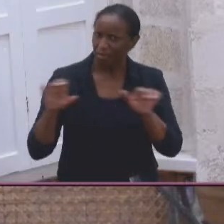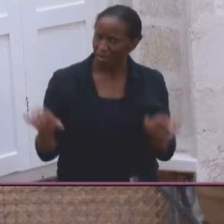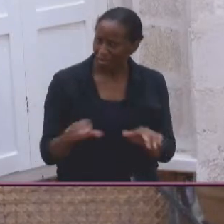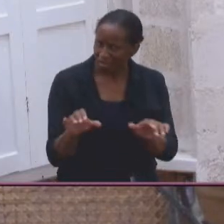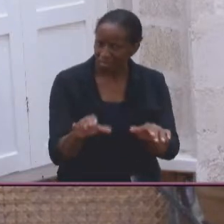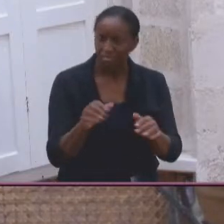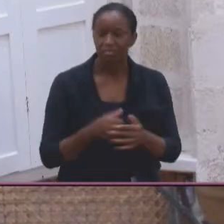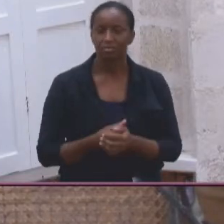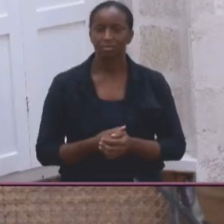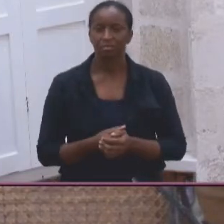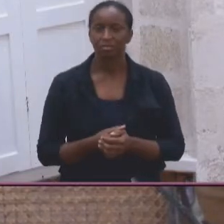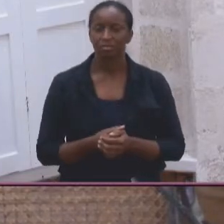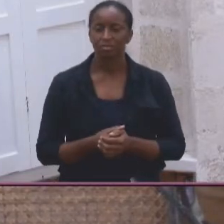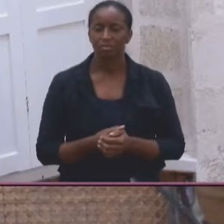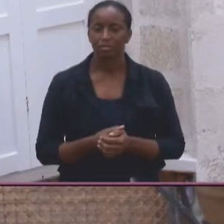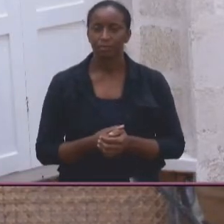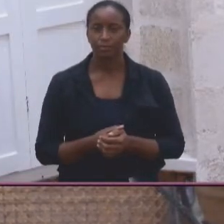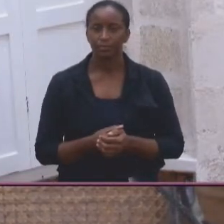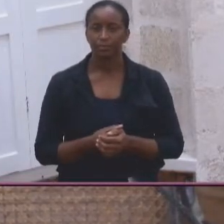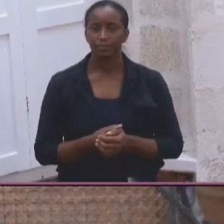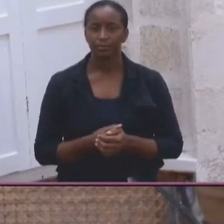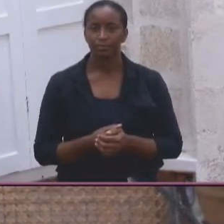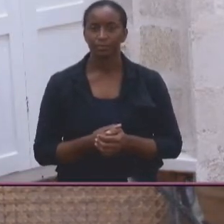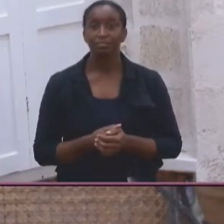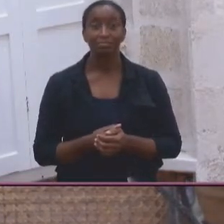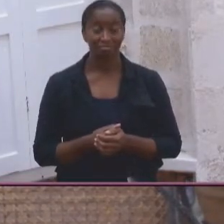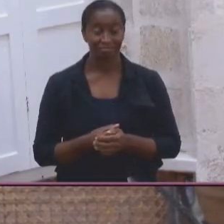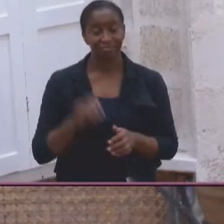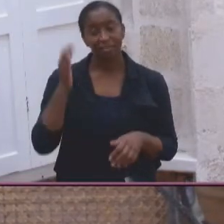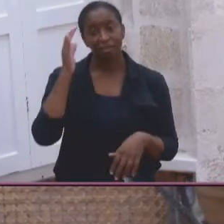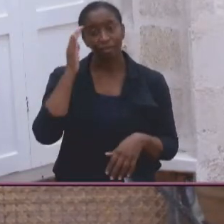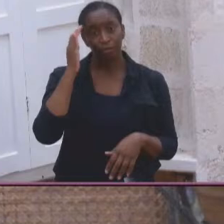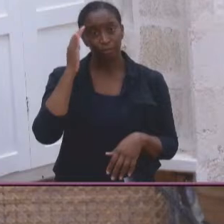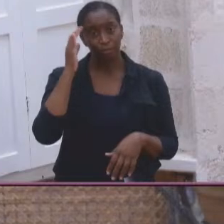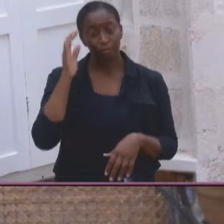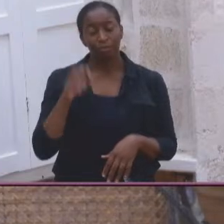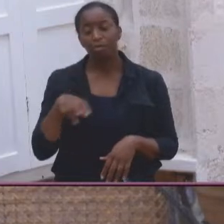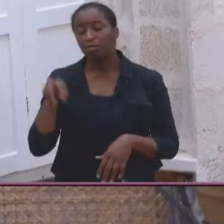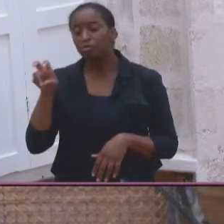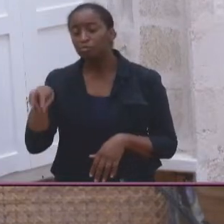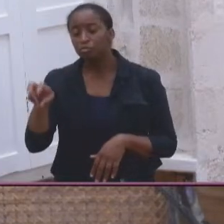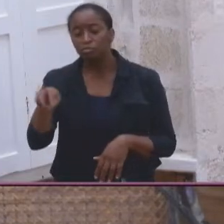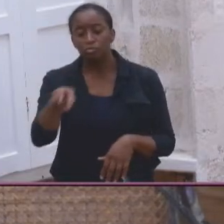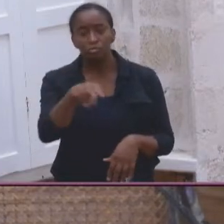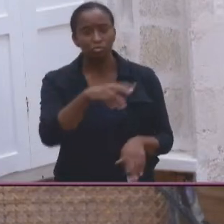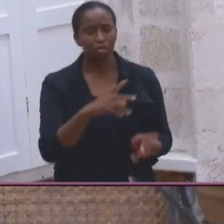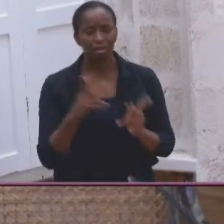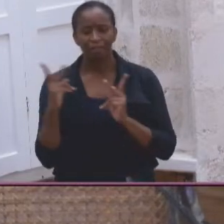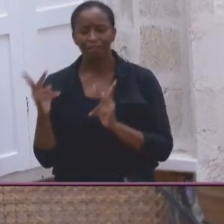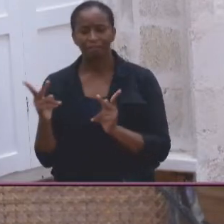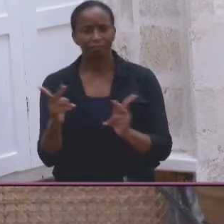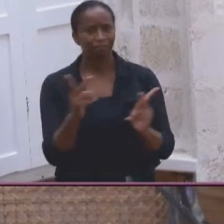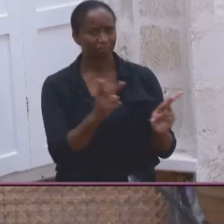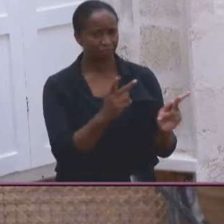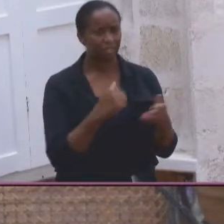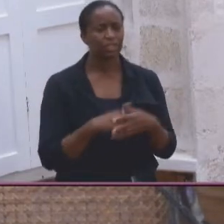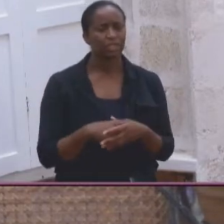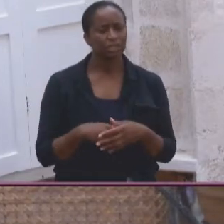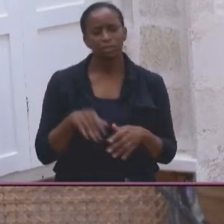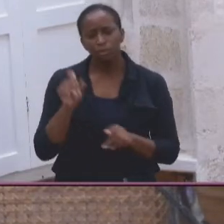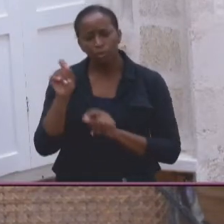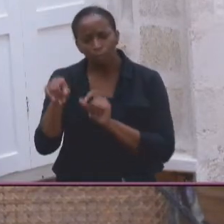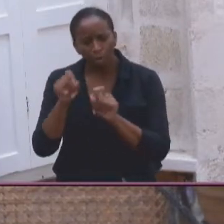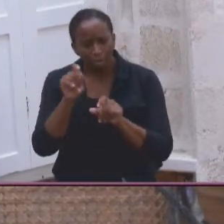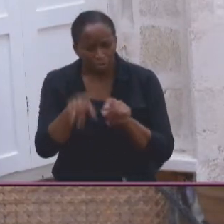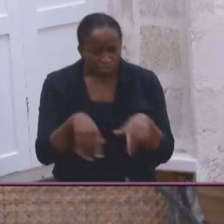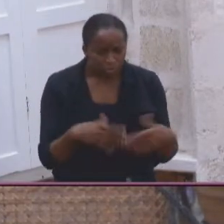seen an environmental health officer come into your premises with the frequency which they've visited before. If